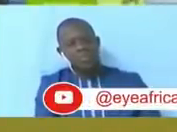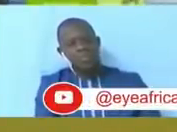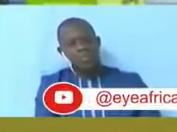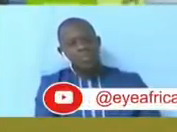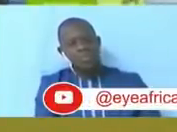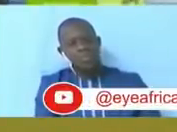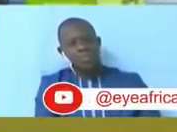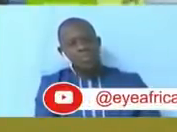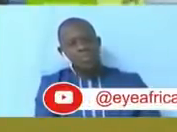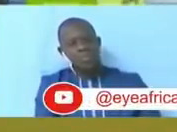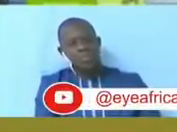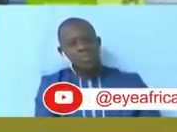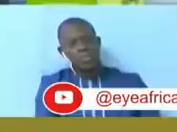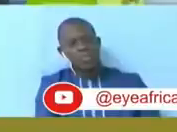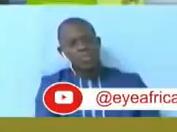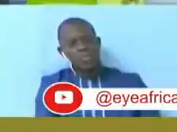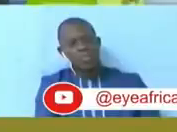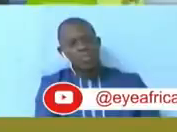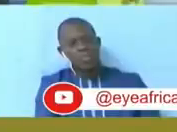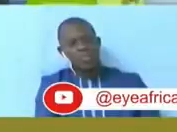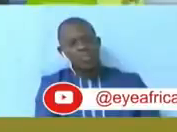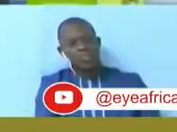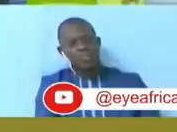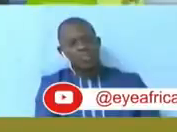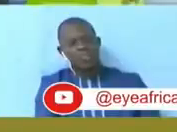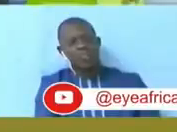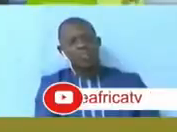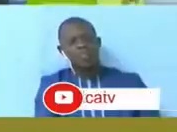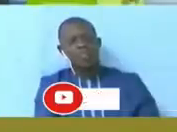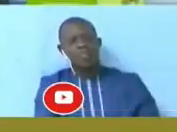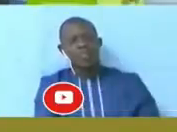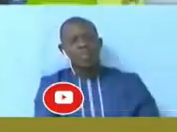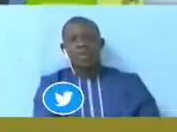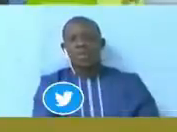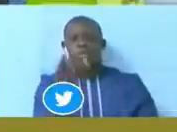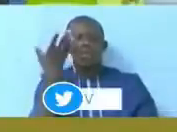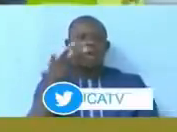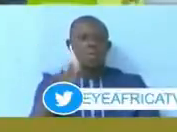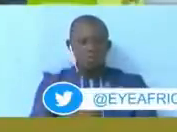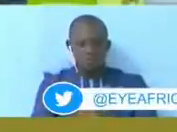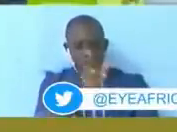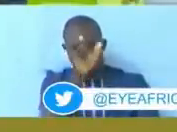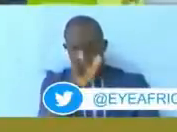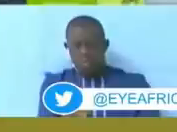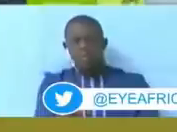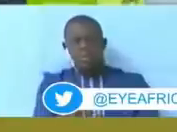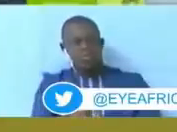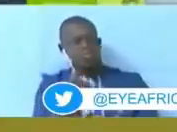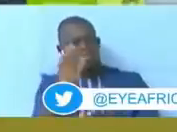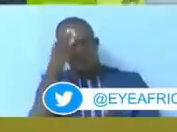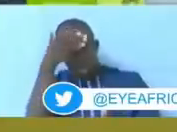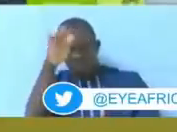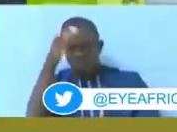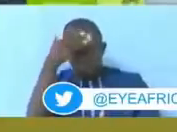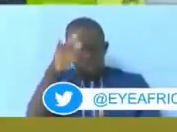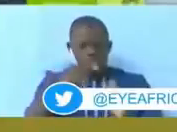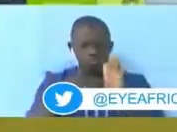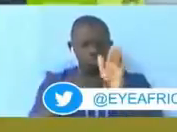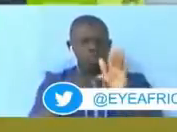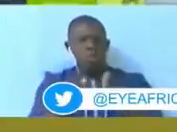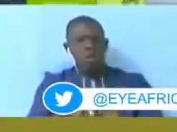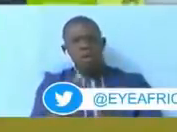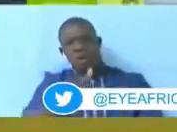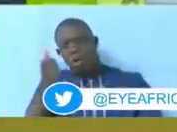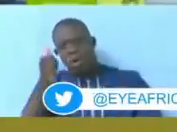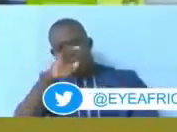menke dukola ntel buluja sanji lulo sile. In fact, when he was misbehaving, one of his colleagues came from the main gate, approached